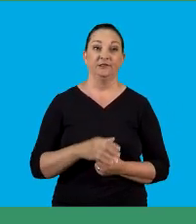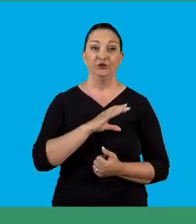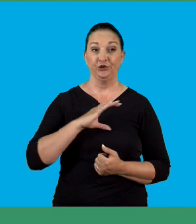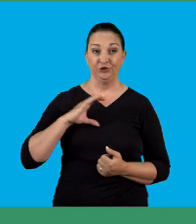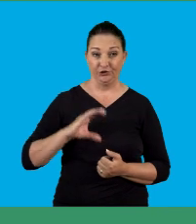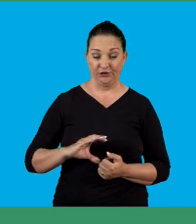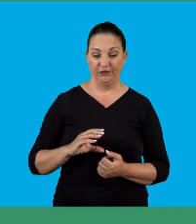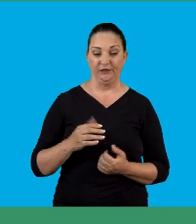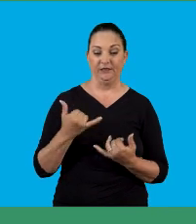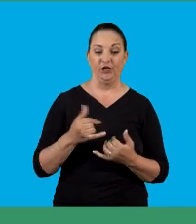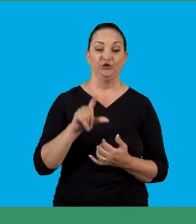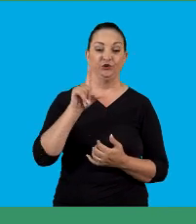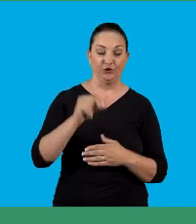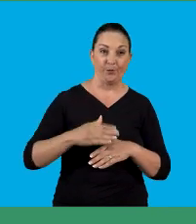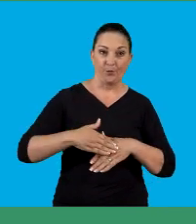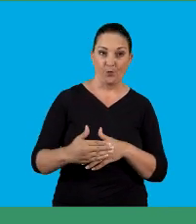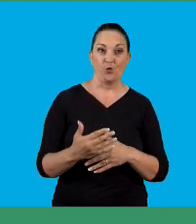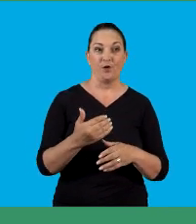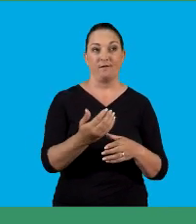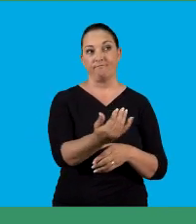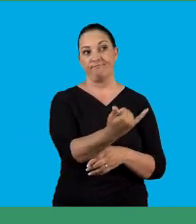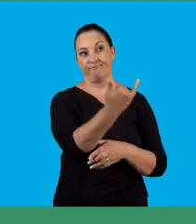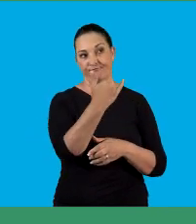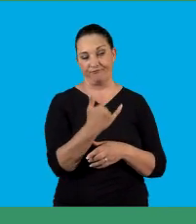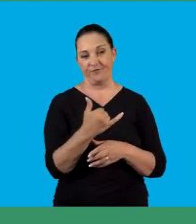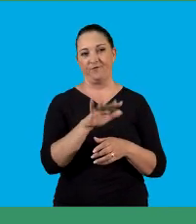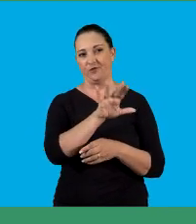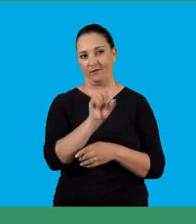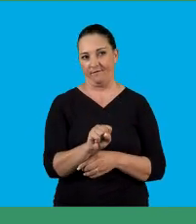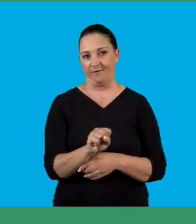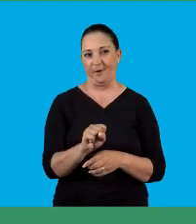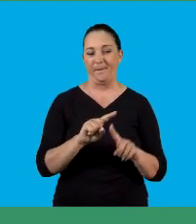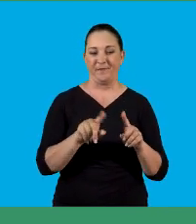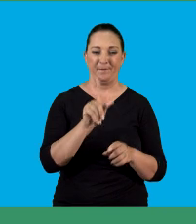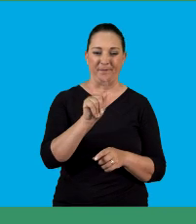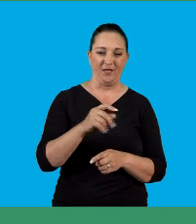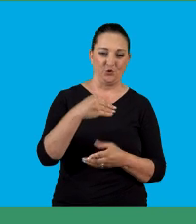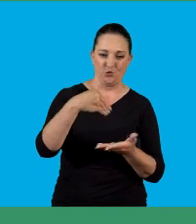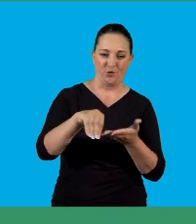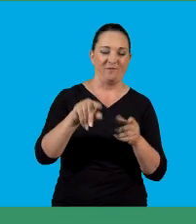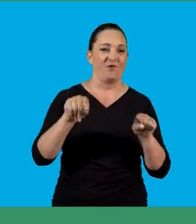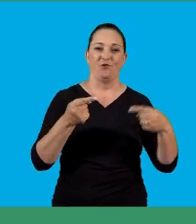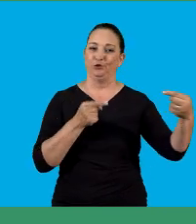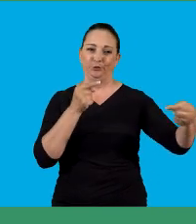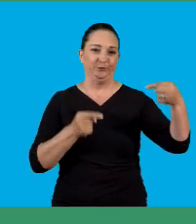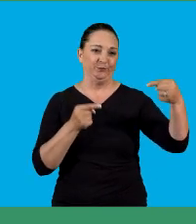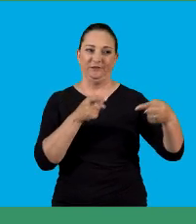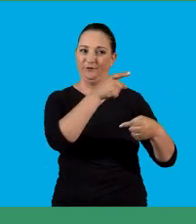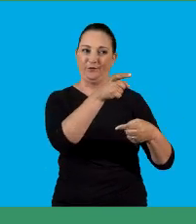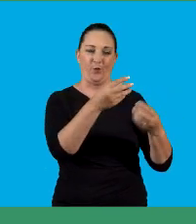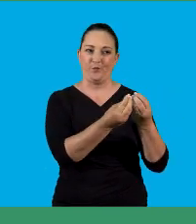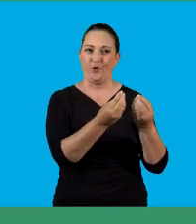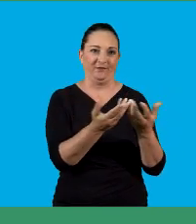it again. China brings cheaper excess products into South African market. Pick and Swipe cannot compete against